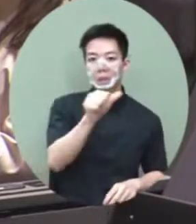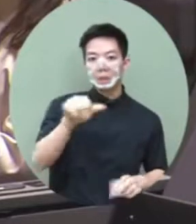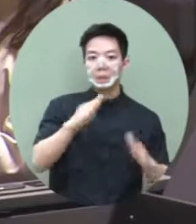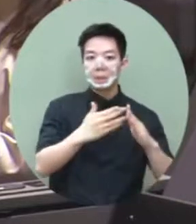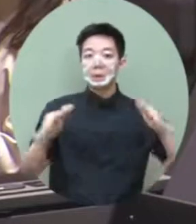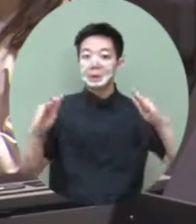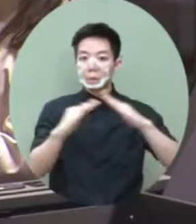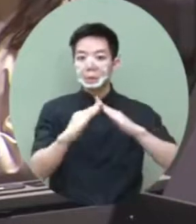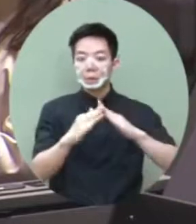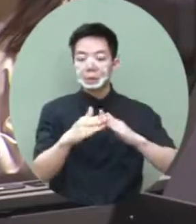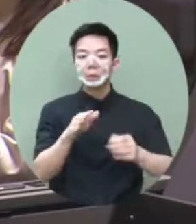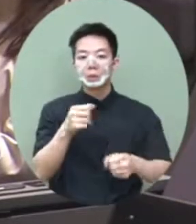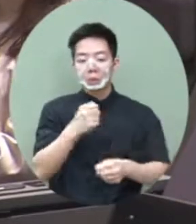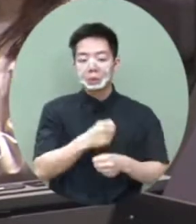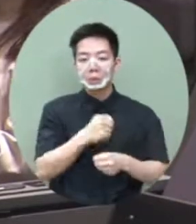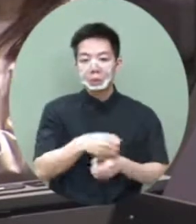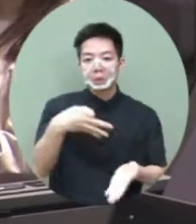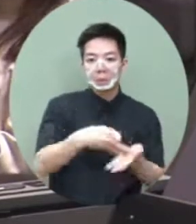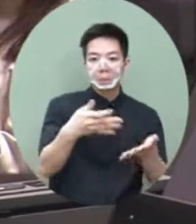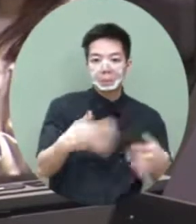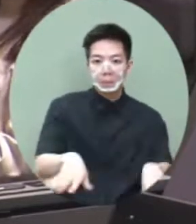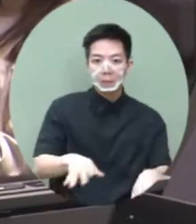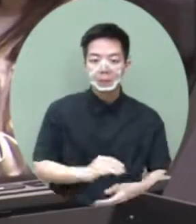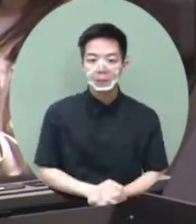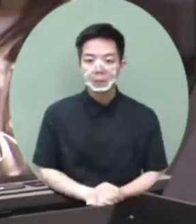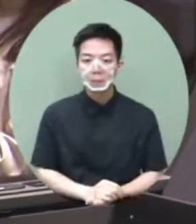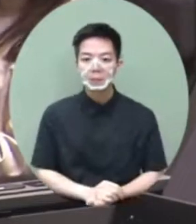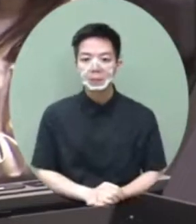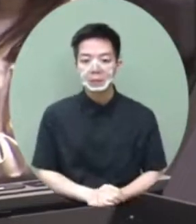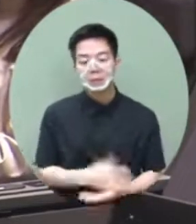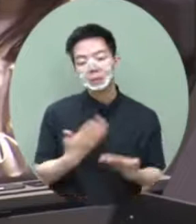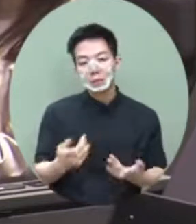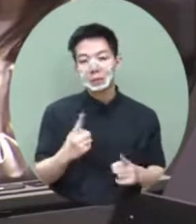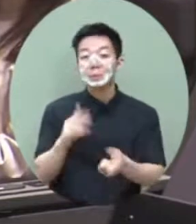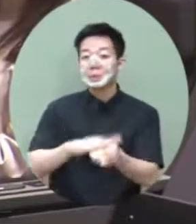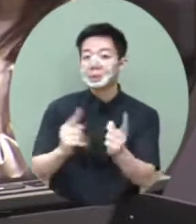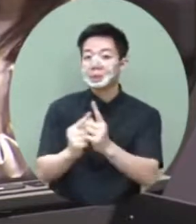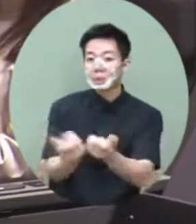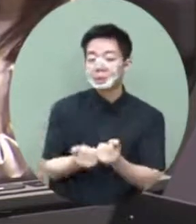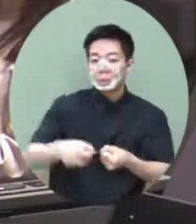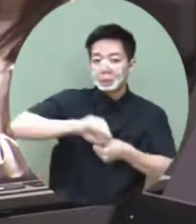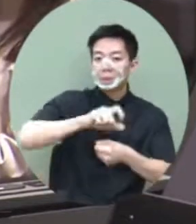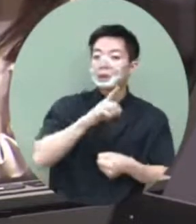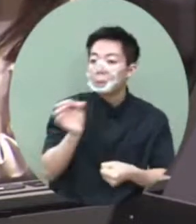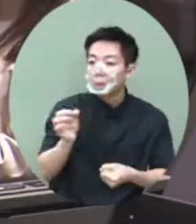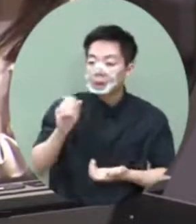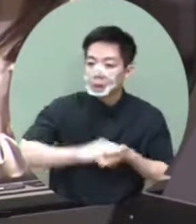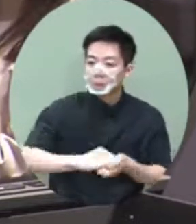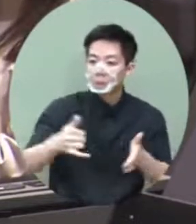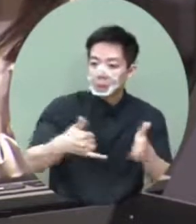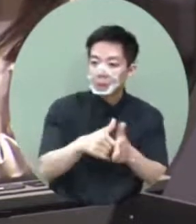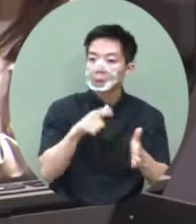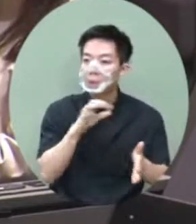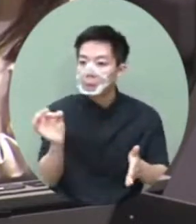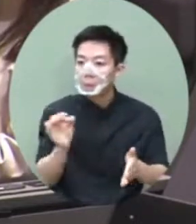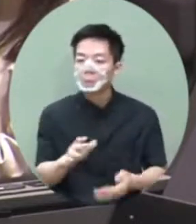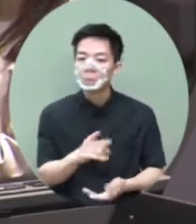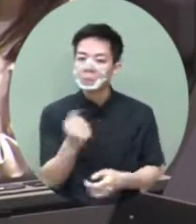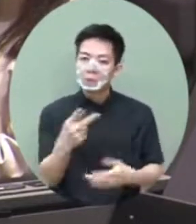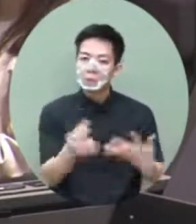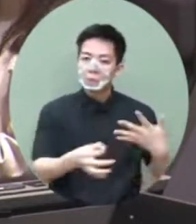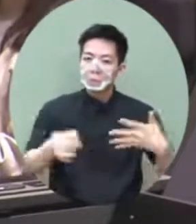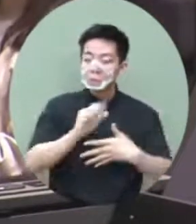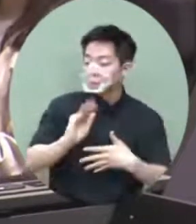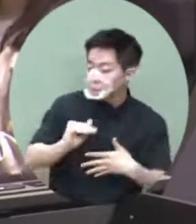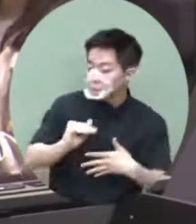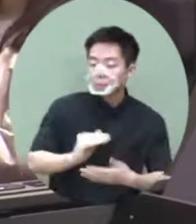allocation of resources? And we have a mainland medical support team joining the AWE. Is there any difficulty in